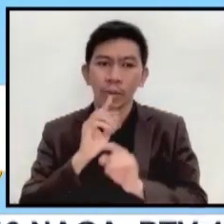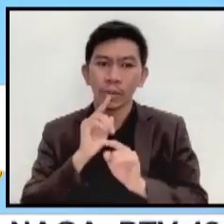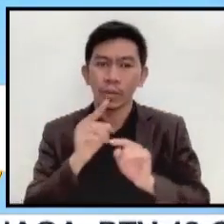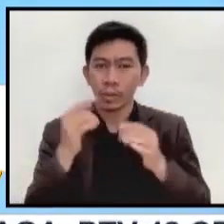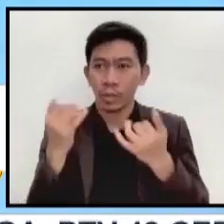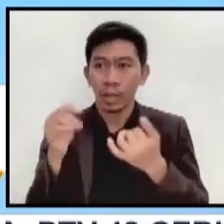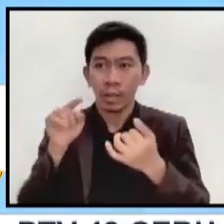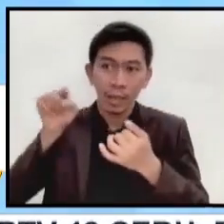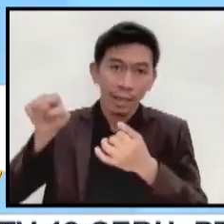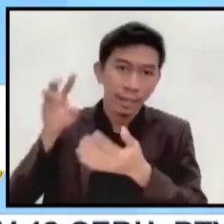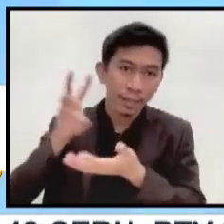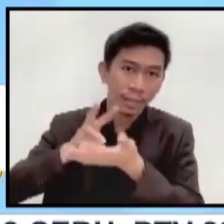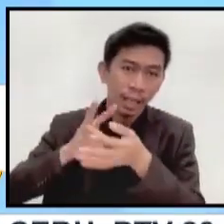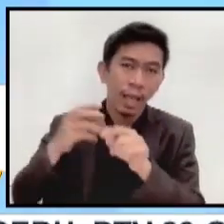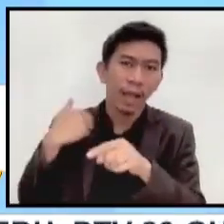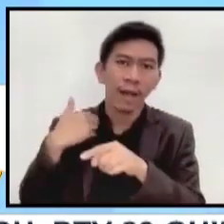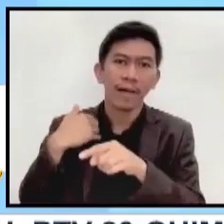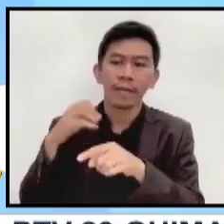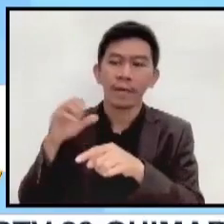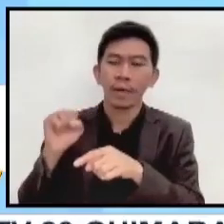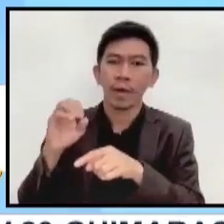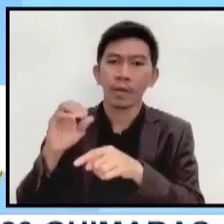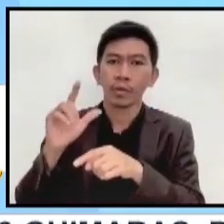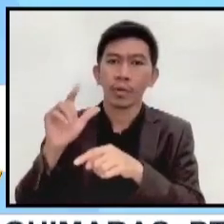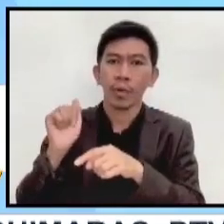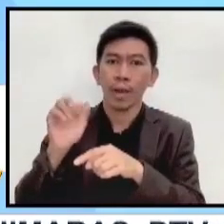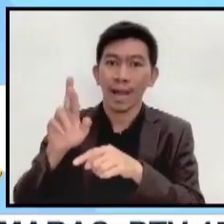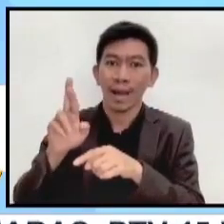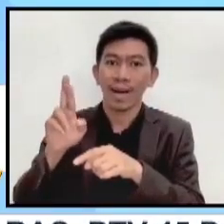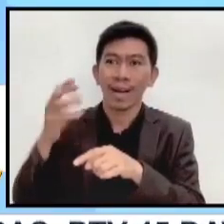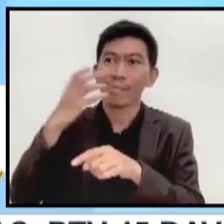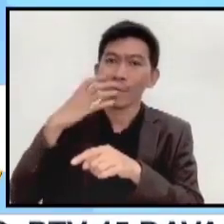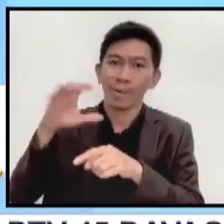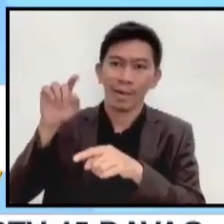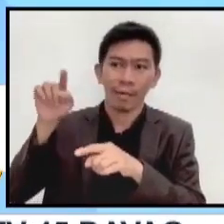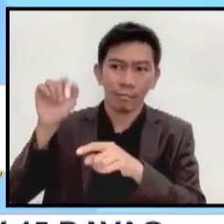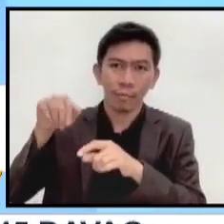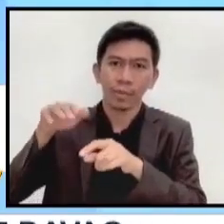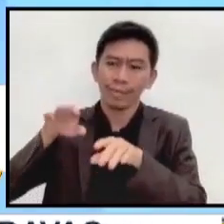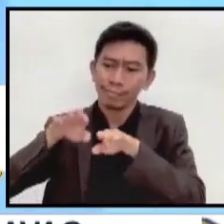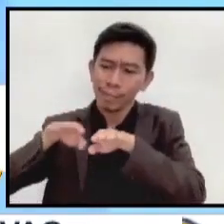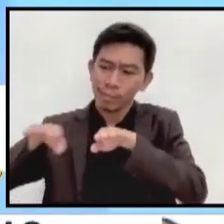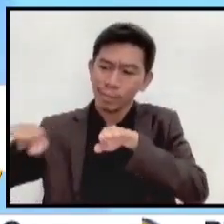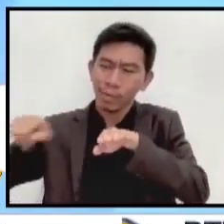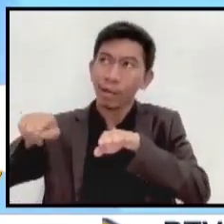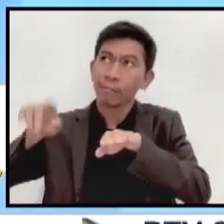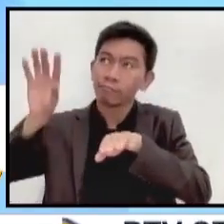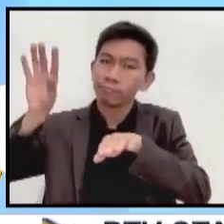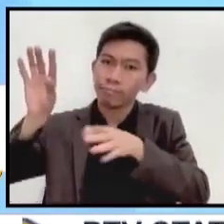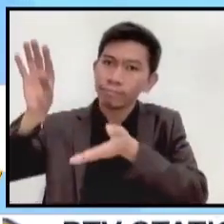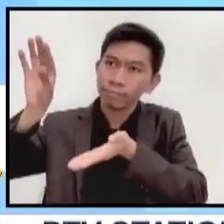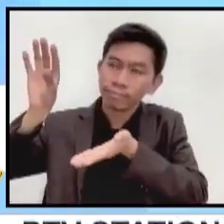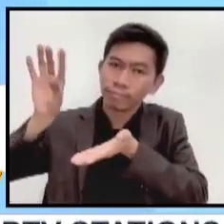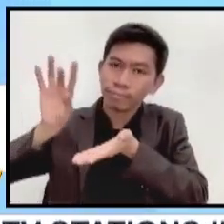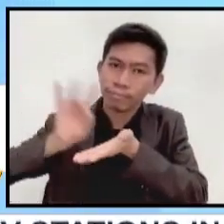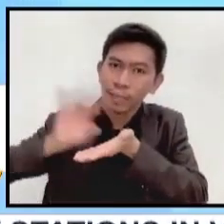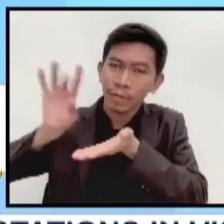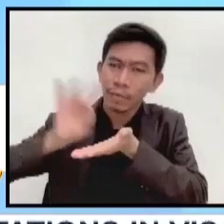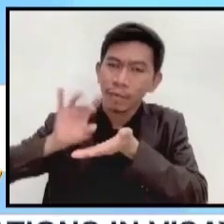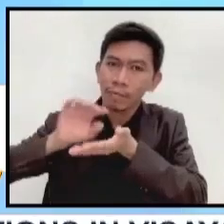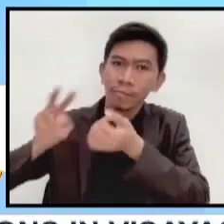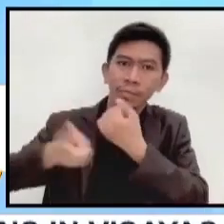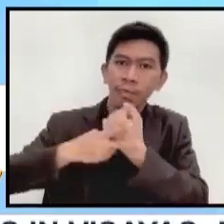projects. This is a big potential for solar energy, so malaking tulong to for the objectives of the president as well as the